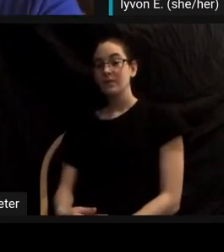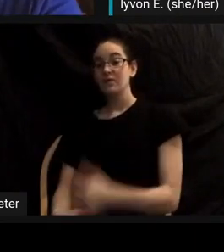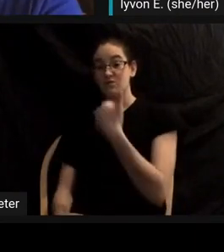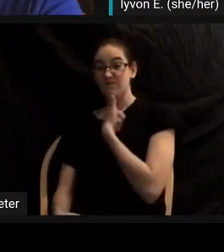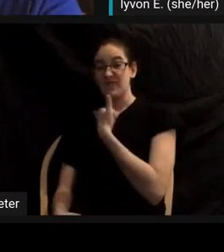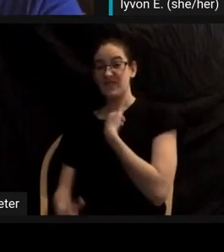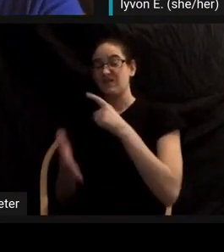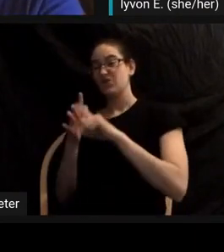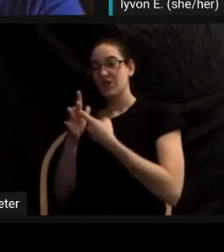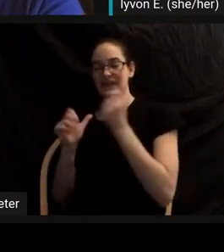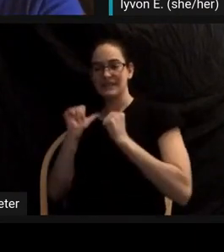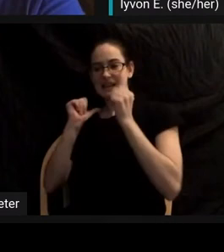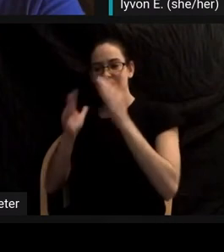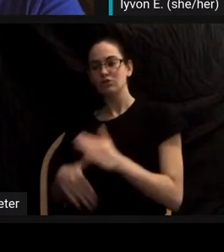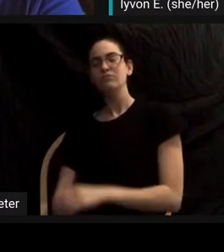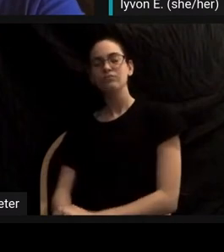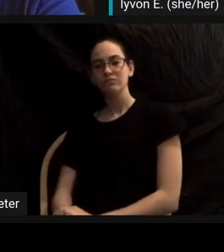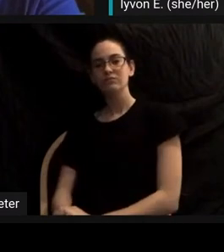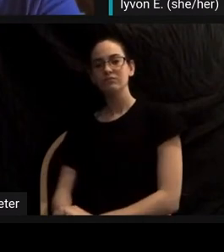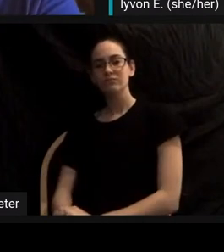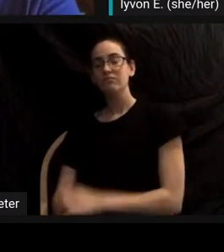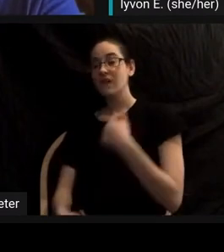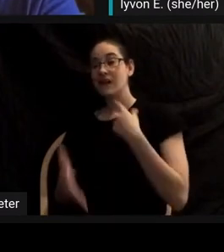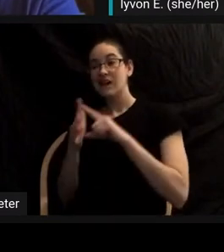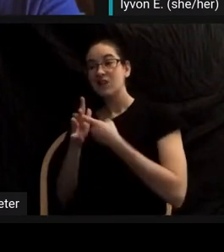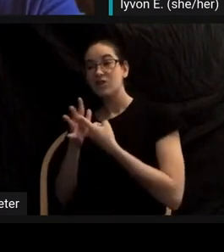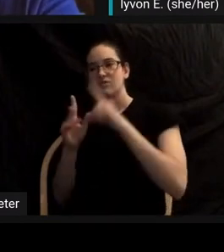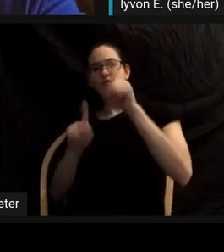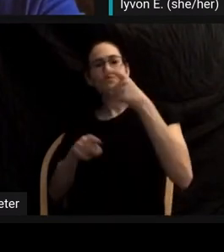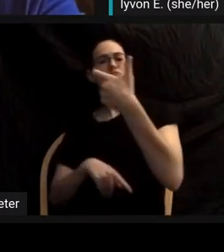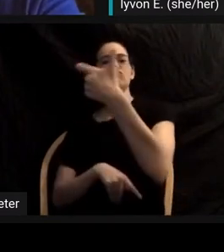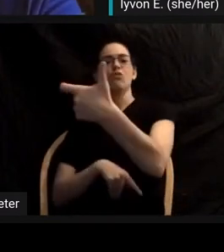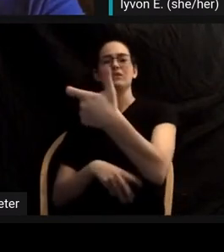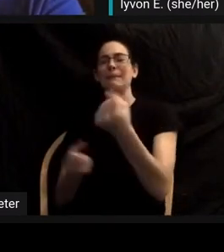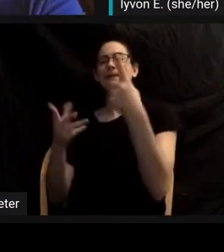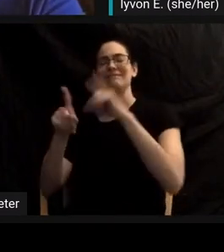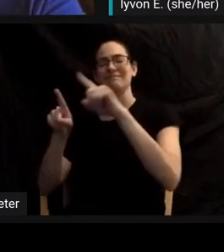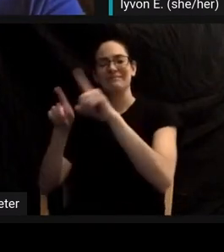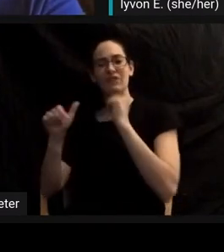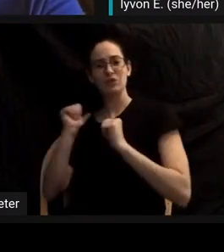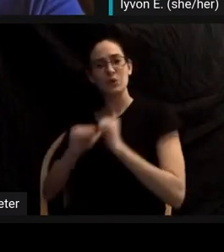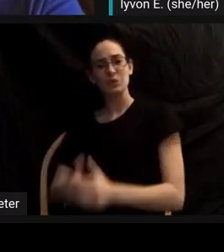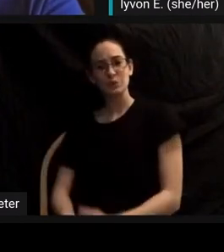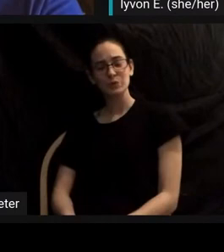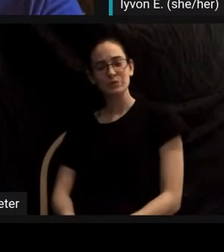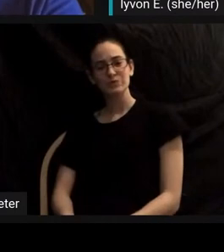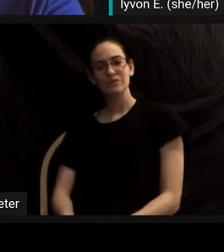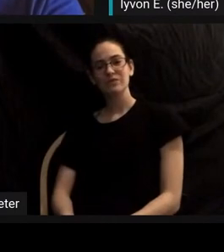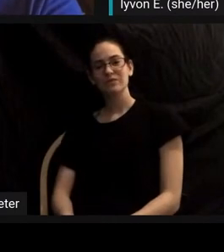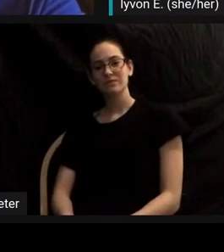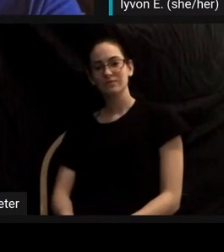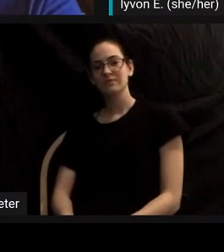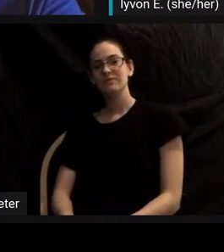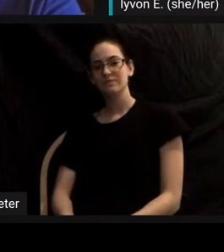like, acting in shows. And most of all, I started out going to a lot of shows. You know, it's this thing where, you know, I mean,